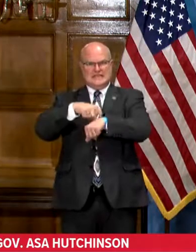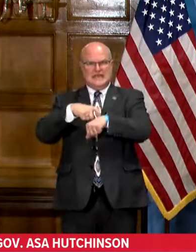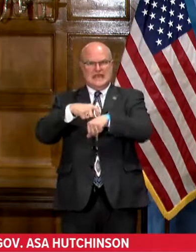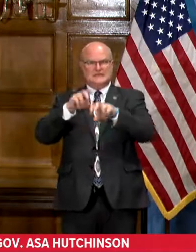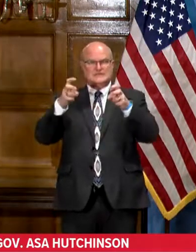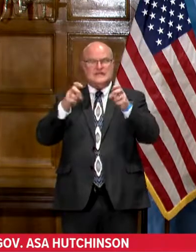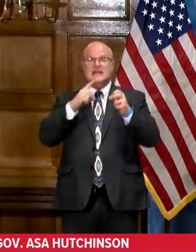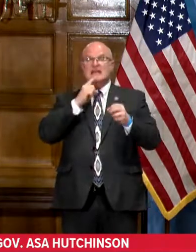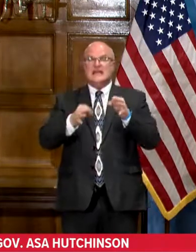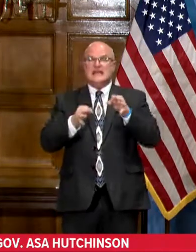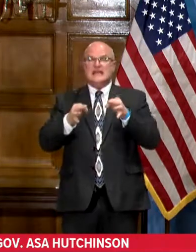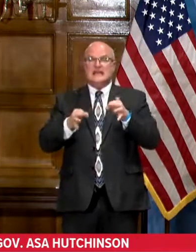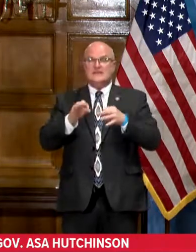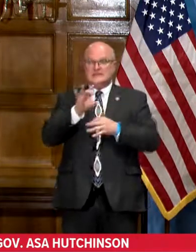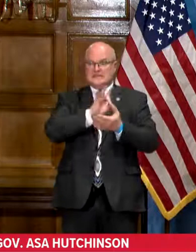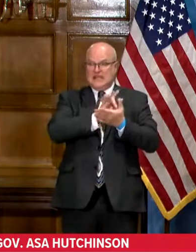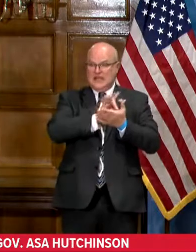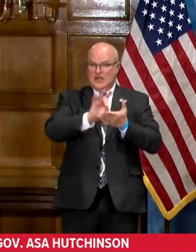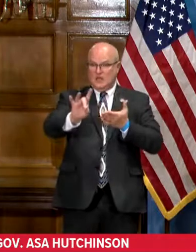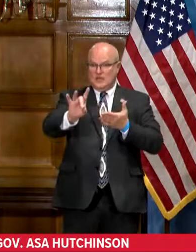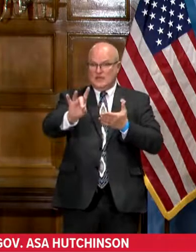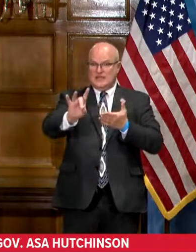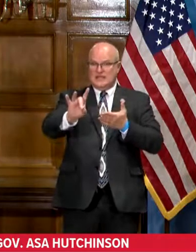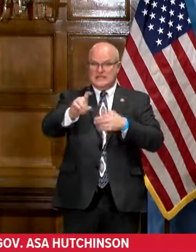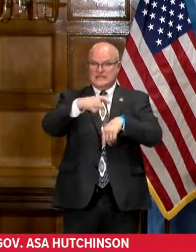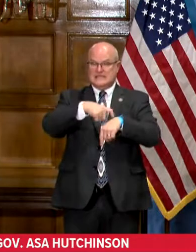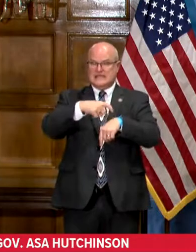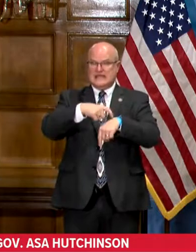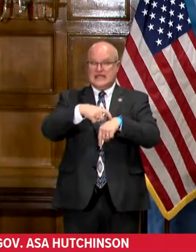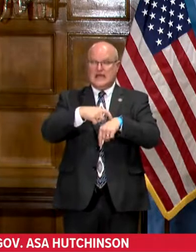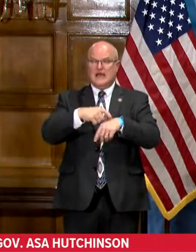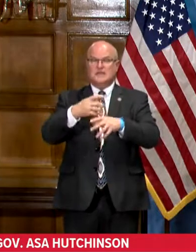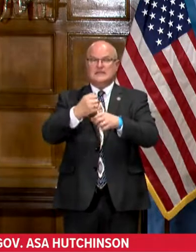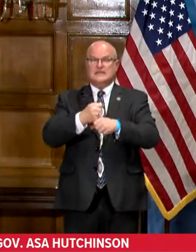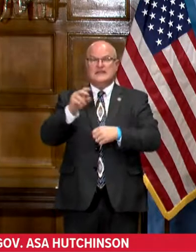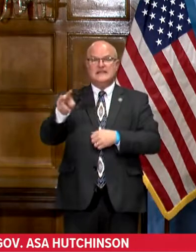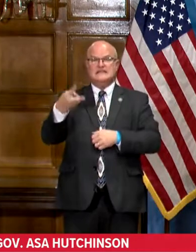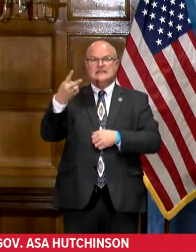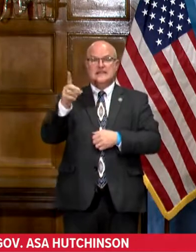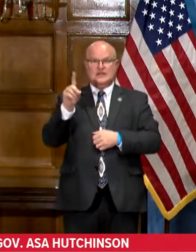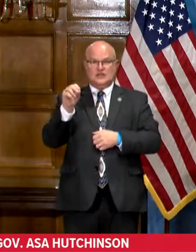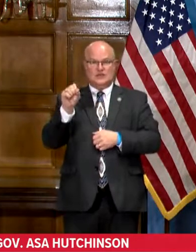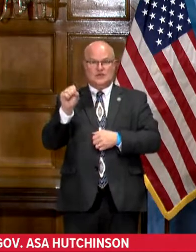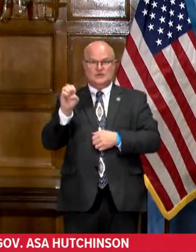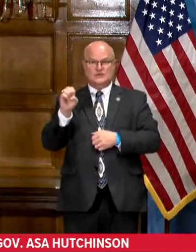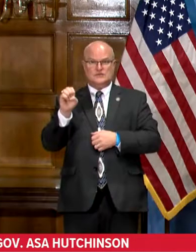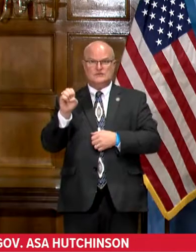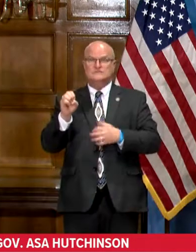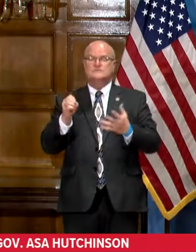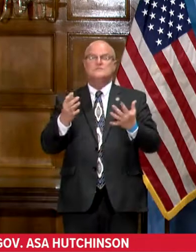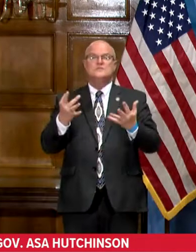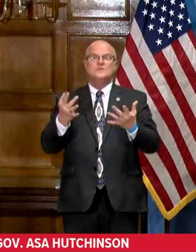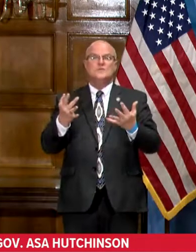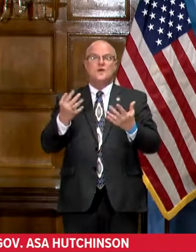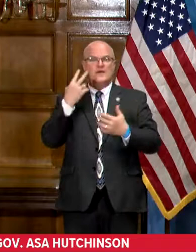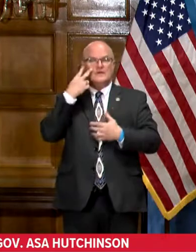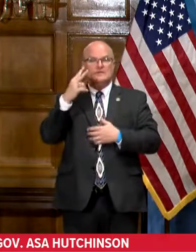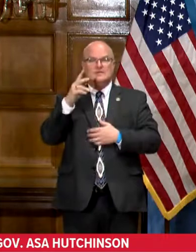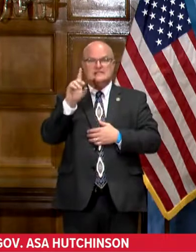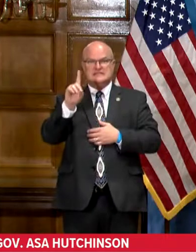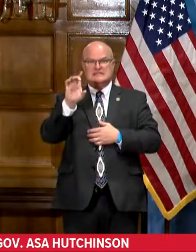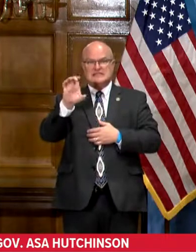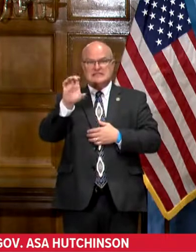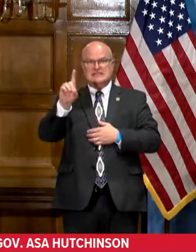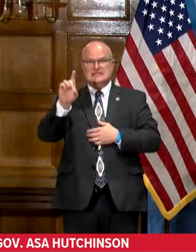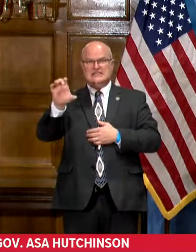a 8-week time frame to get the second dose. So let's wait for the CDC guidance,